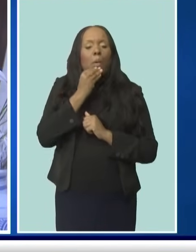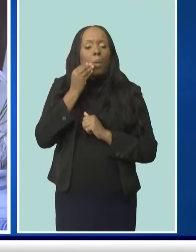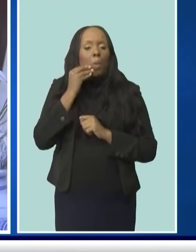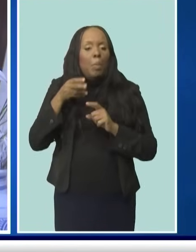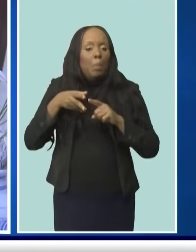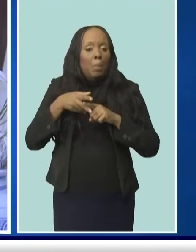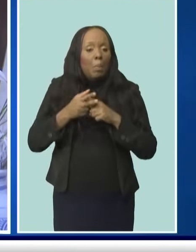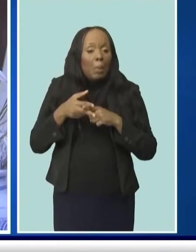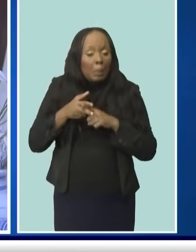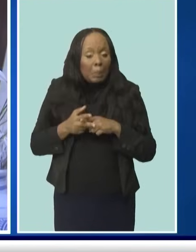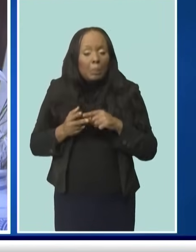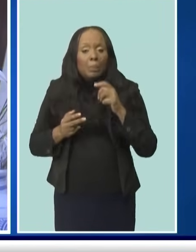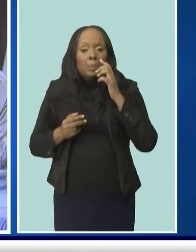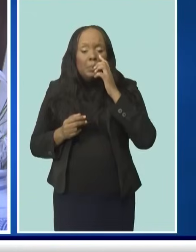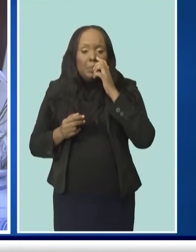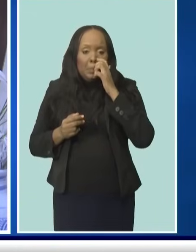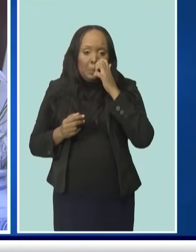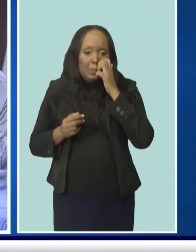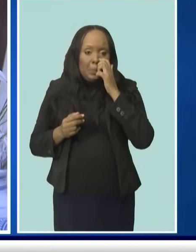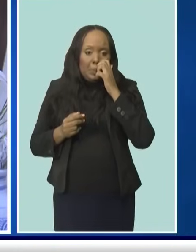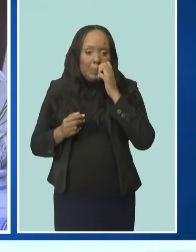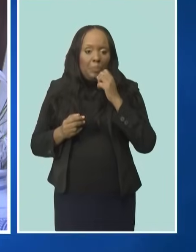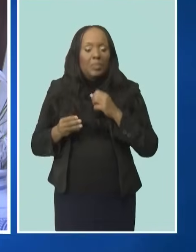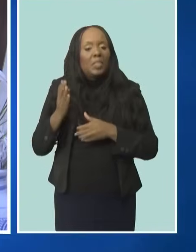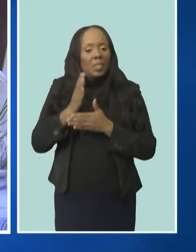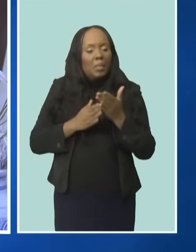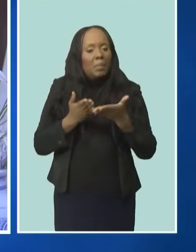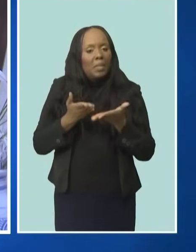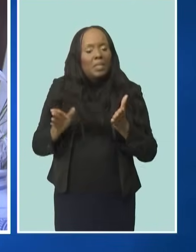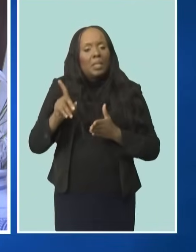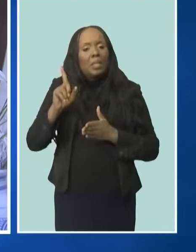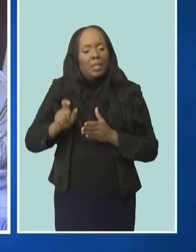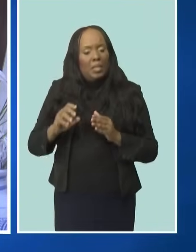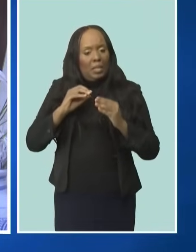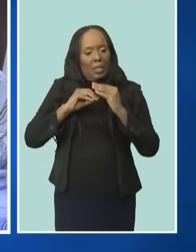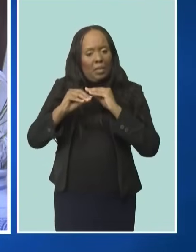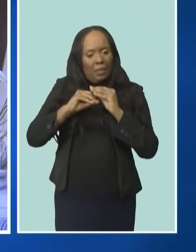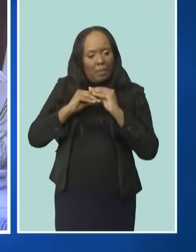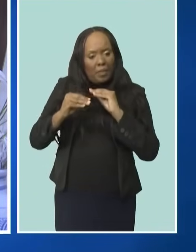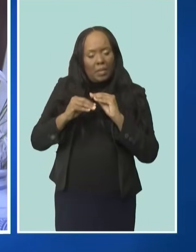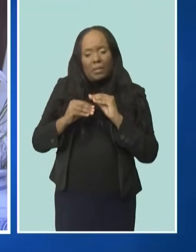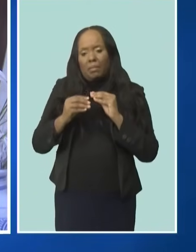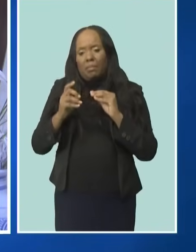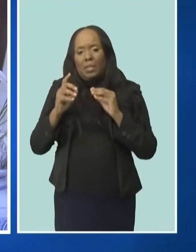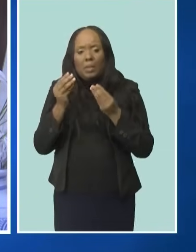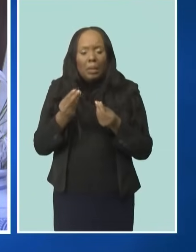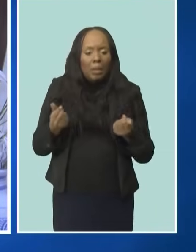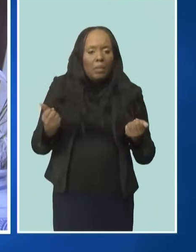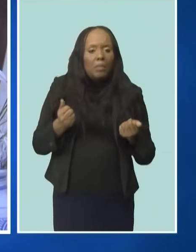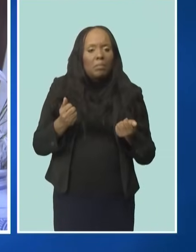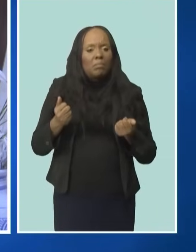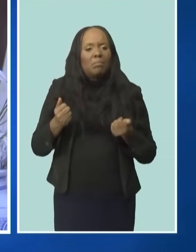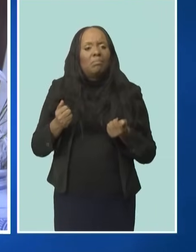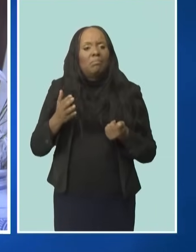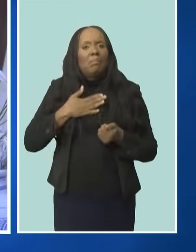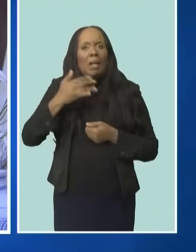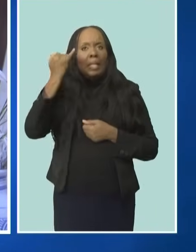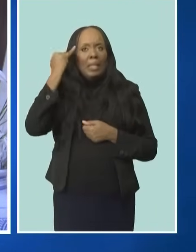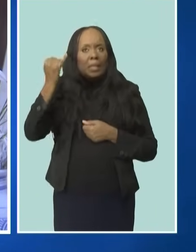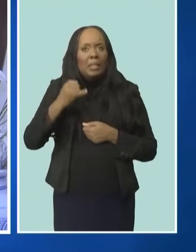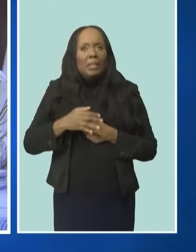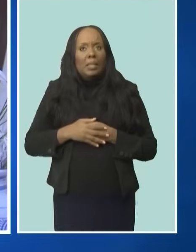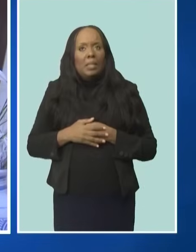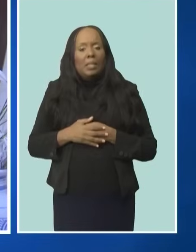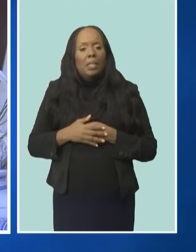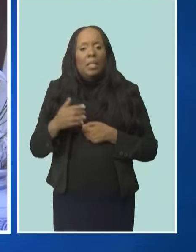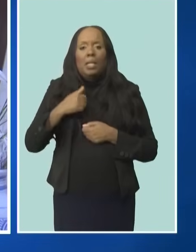and certain aspects of plumbing that they need to have done. That is an idea. I would like to be at one of the pop-ups,